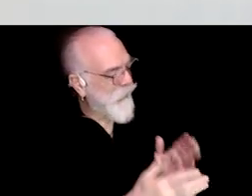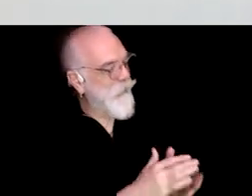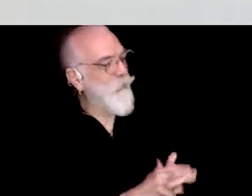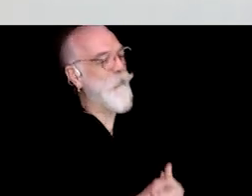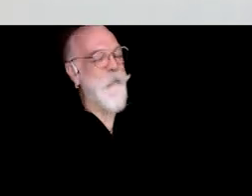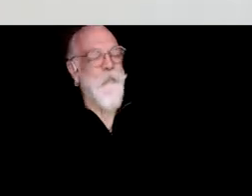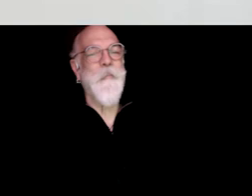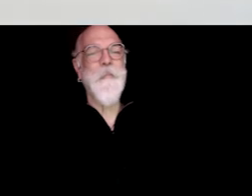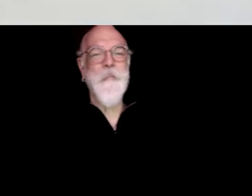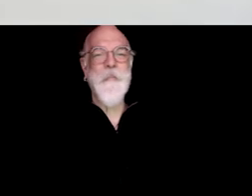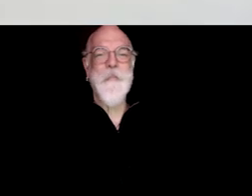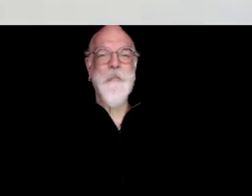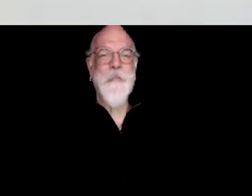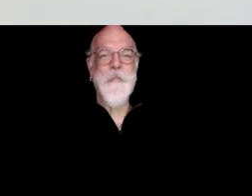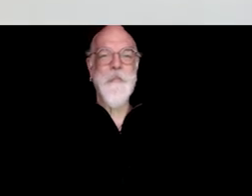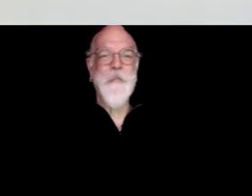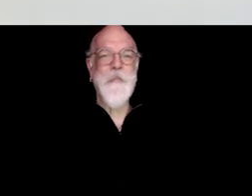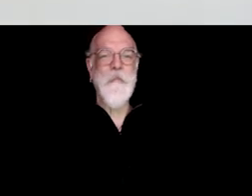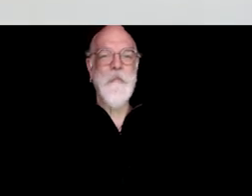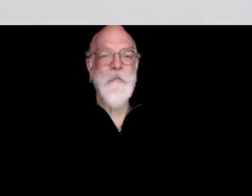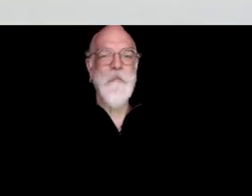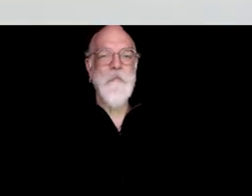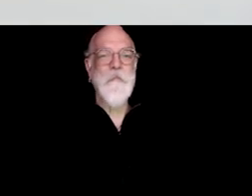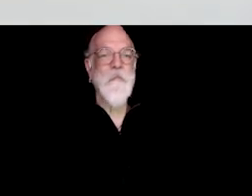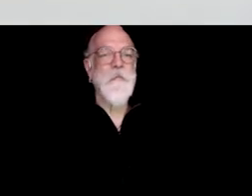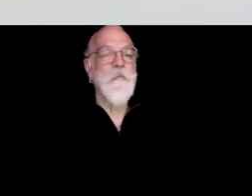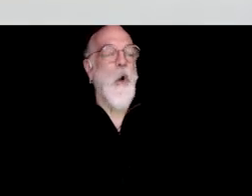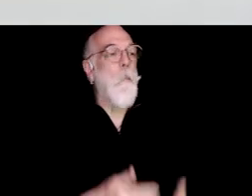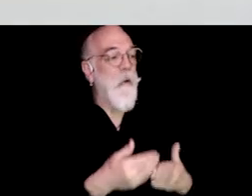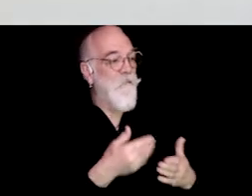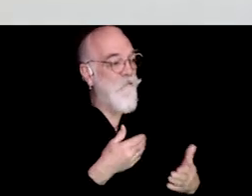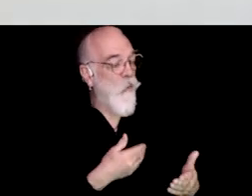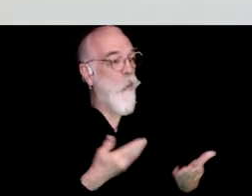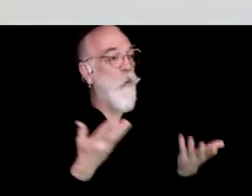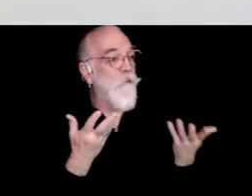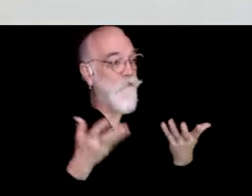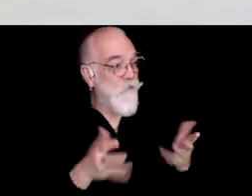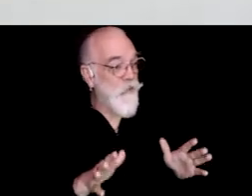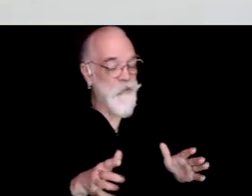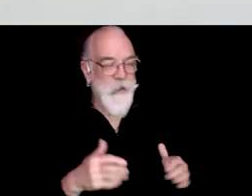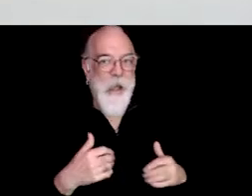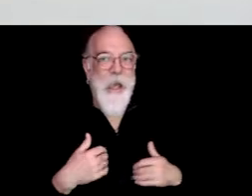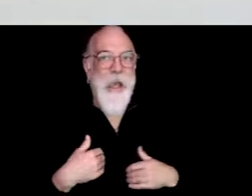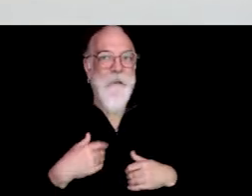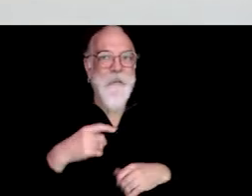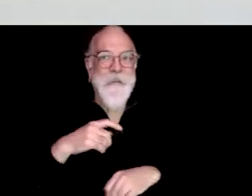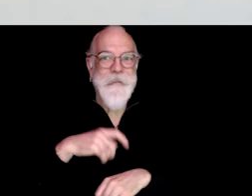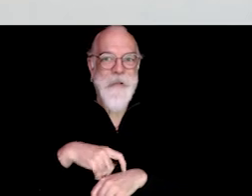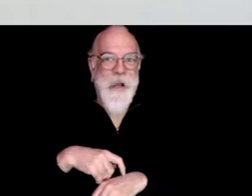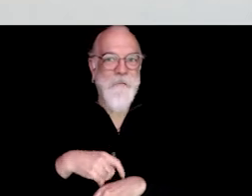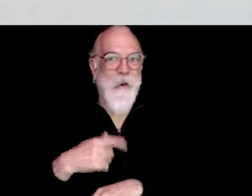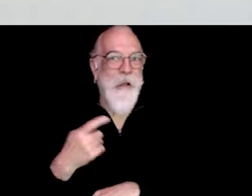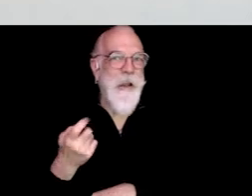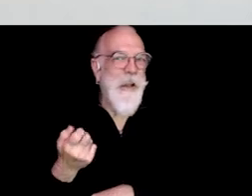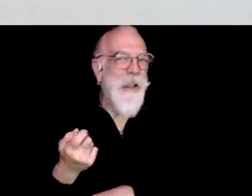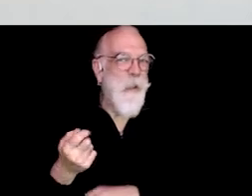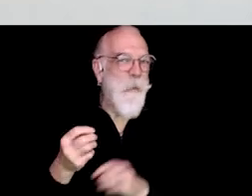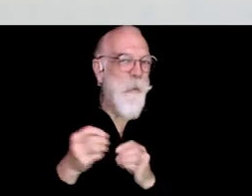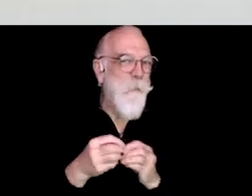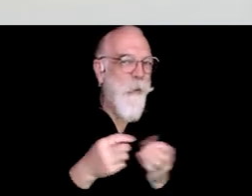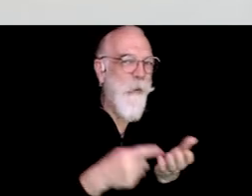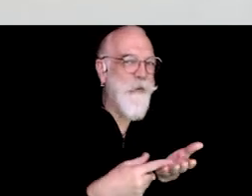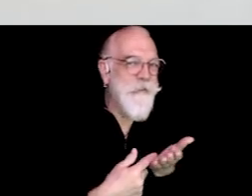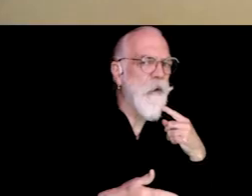much for that. And just to close here, we have time for just a little bit